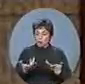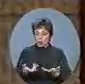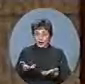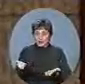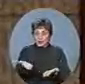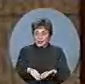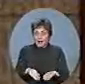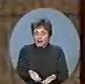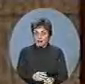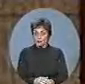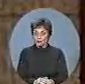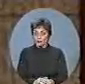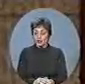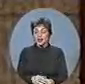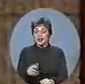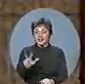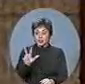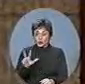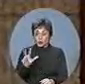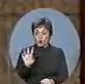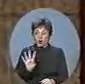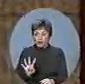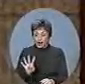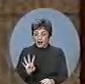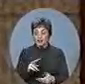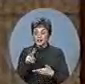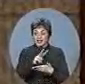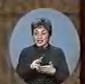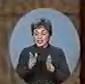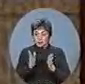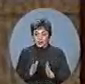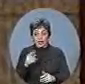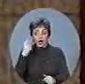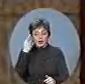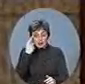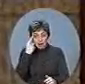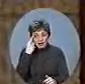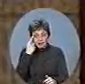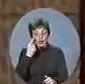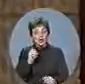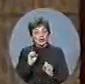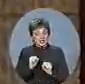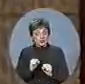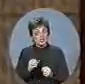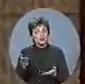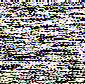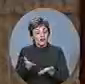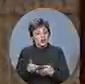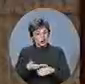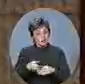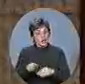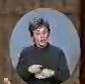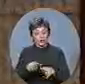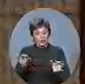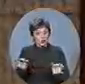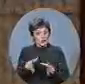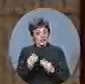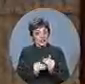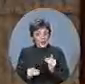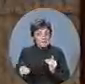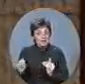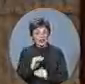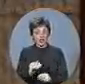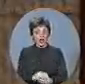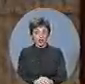major accident will occur soon. And the public would lose confidence in aviation safety if they knew what reckless, feckless